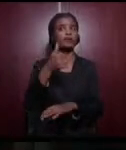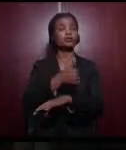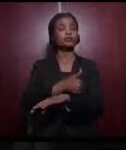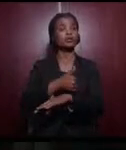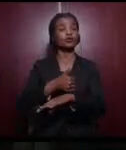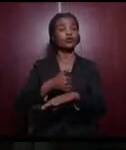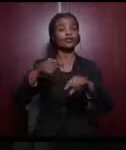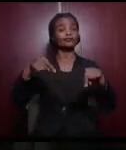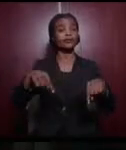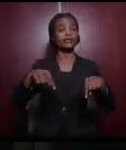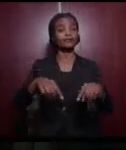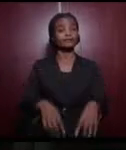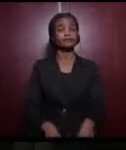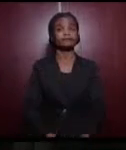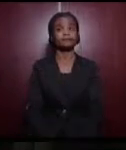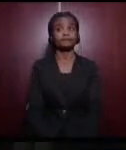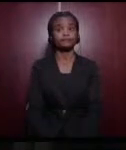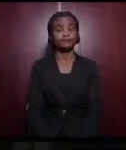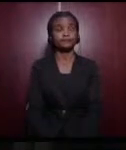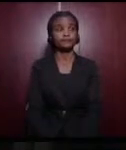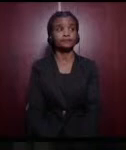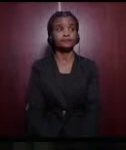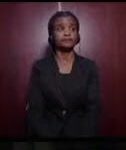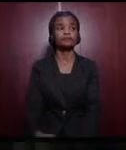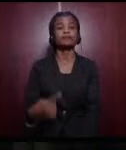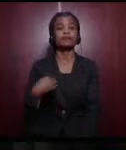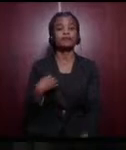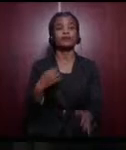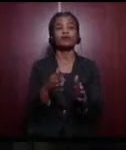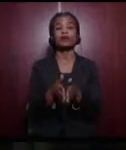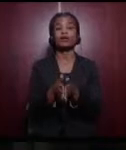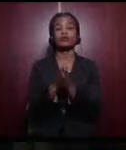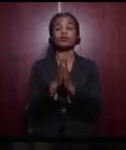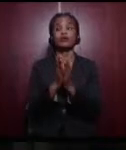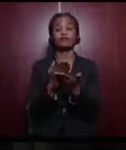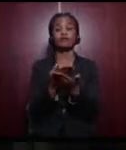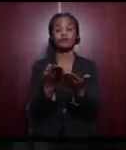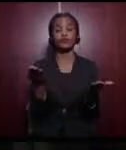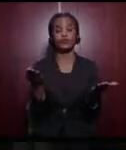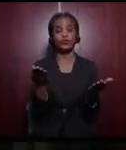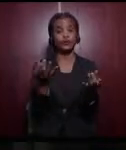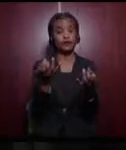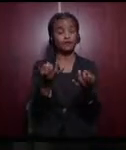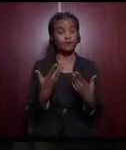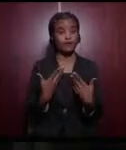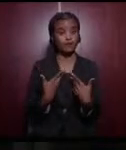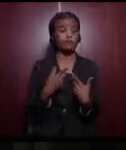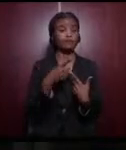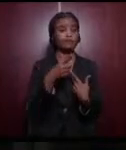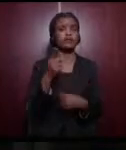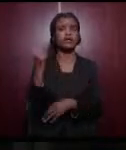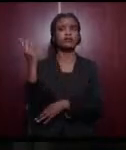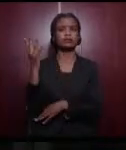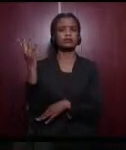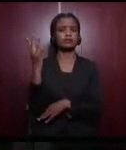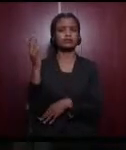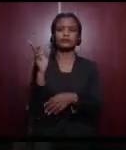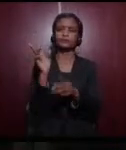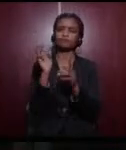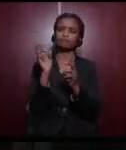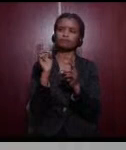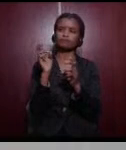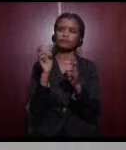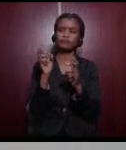today. That is the last thing that I would request from yourselves. After the presentation, after the clarity that